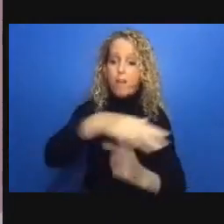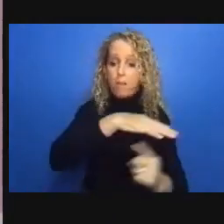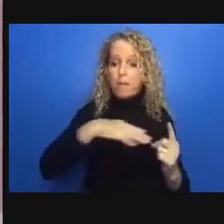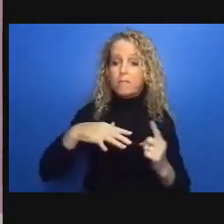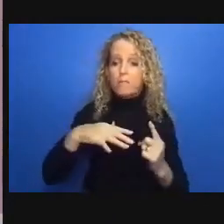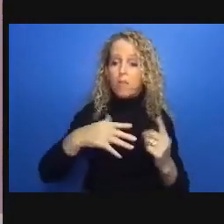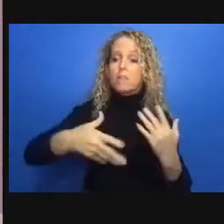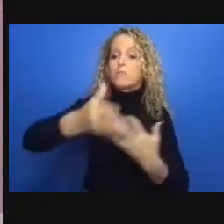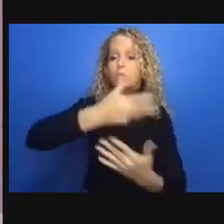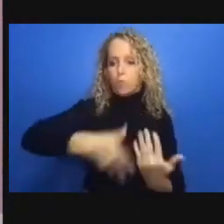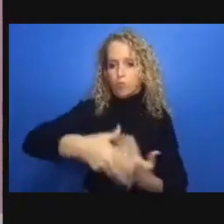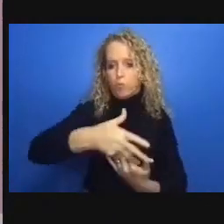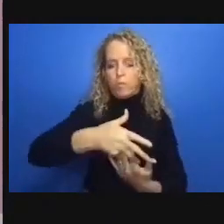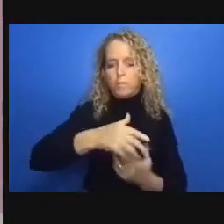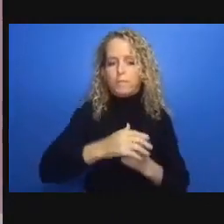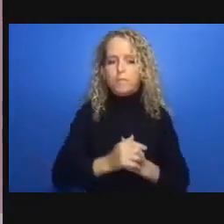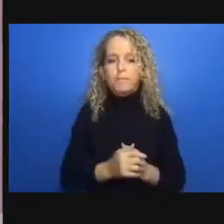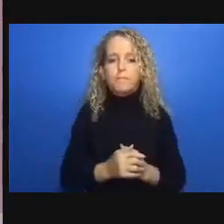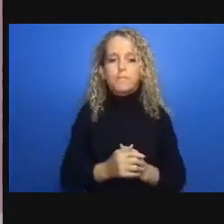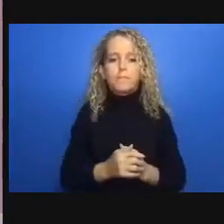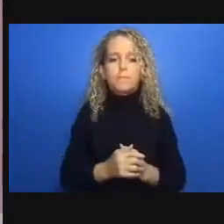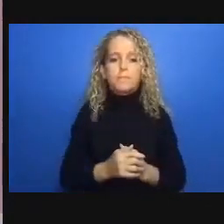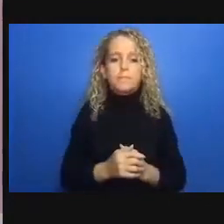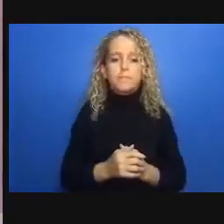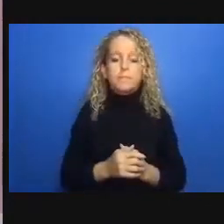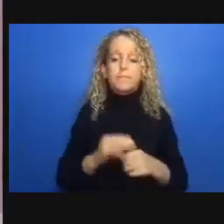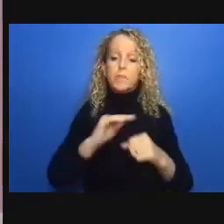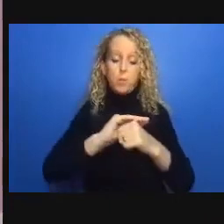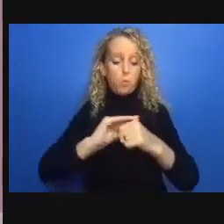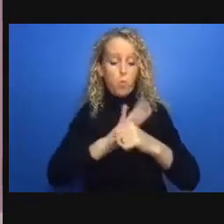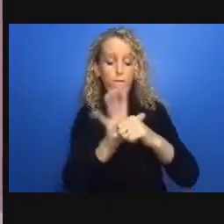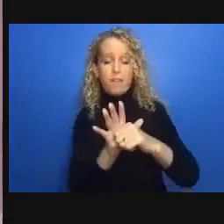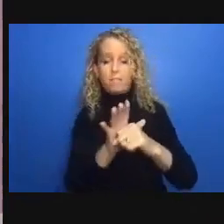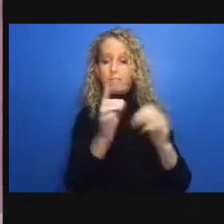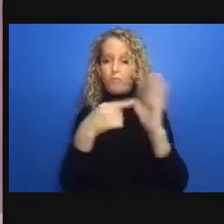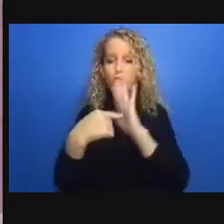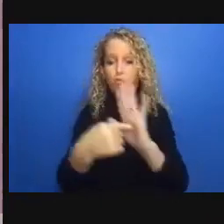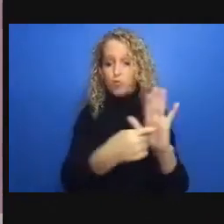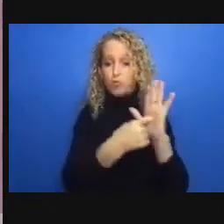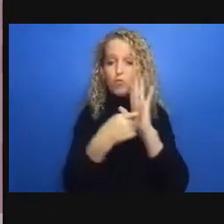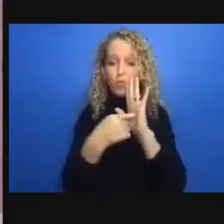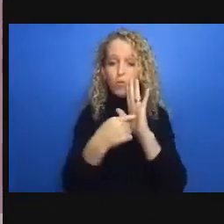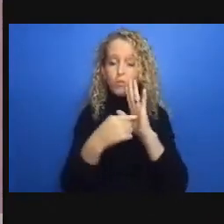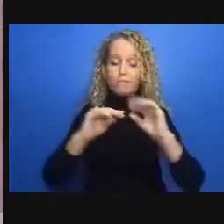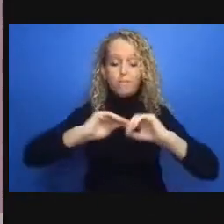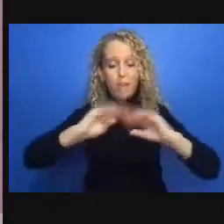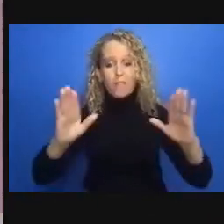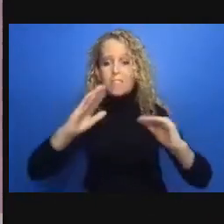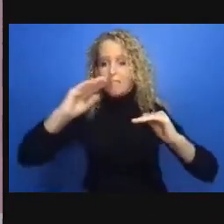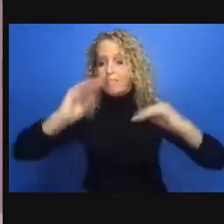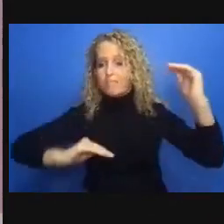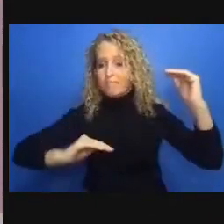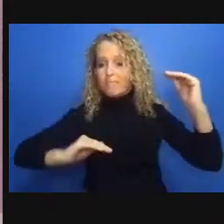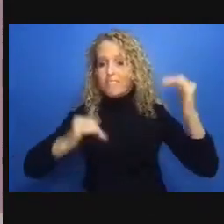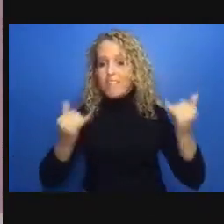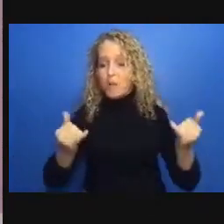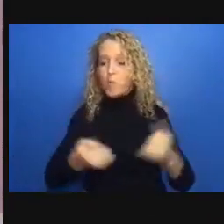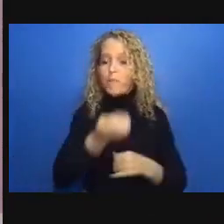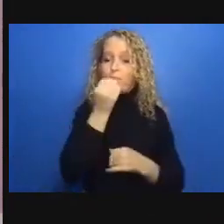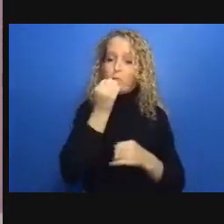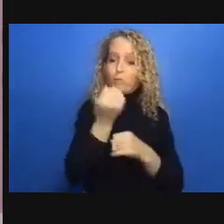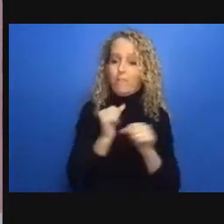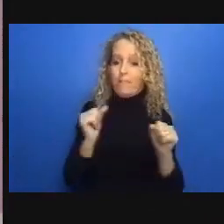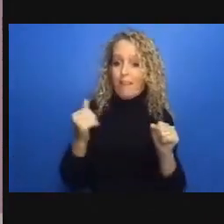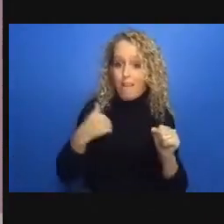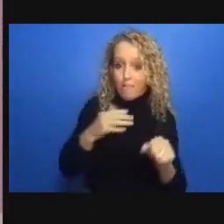social. So COVID-19 has illuminated issues of inequality, where food insecurity is disproportionately experienced